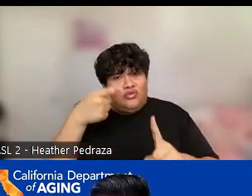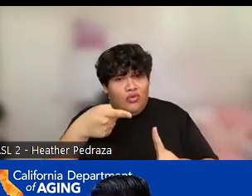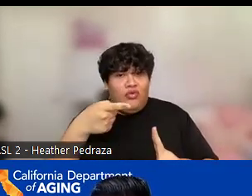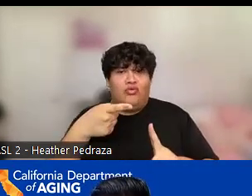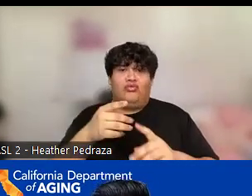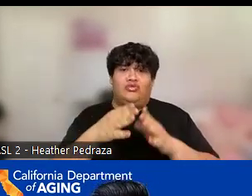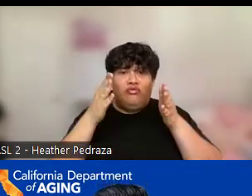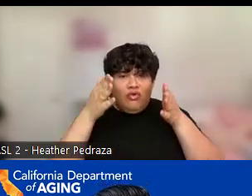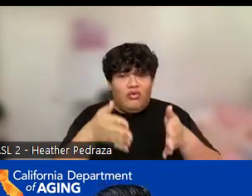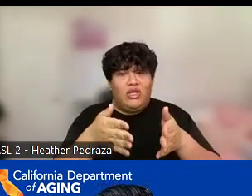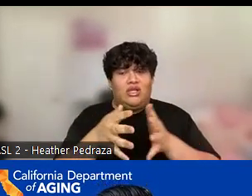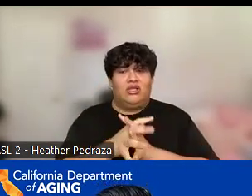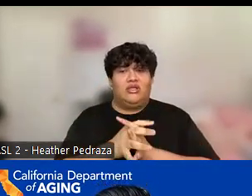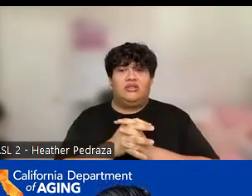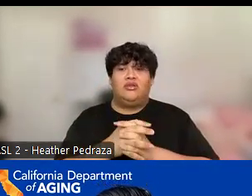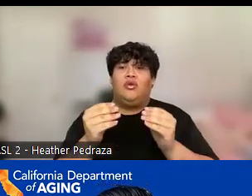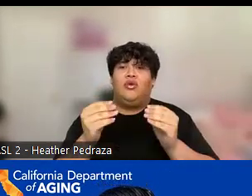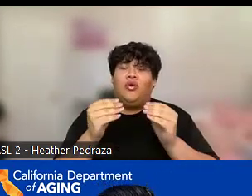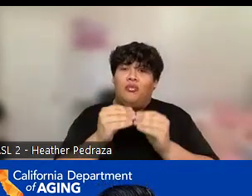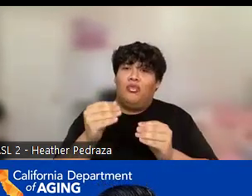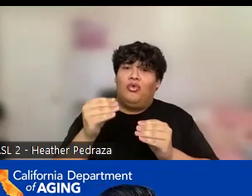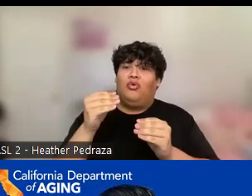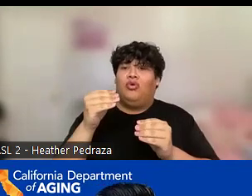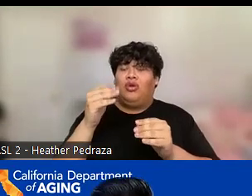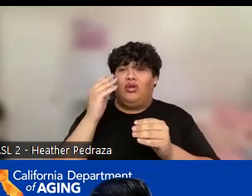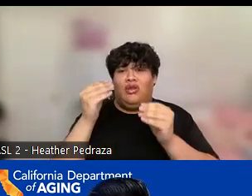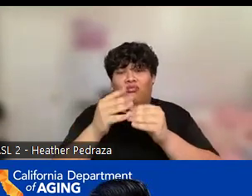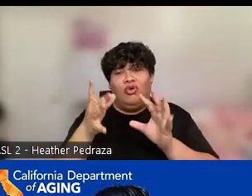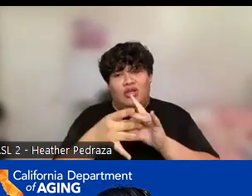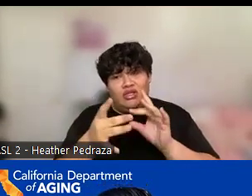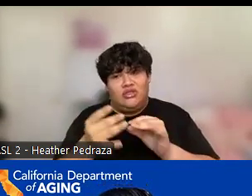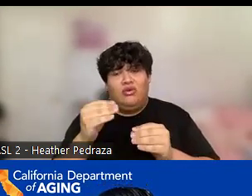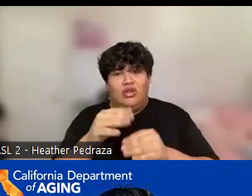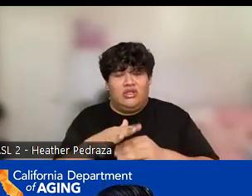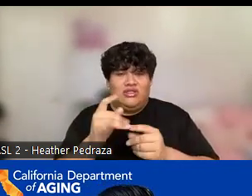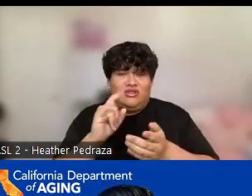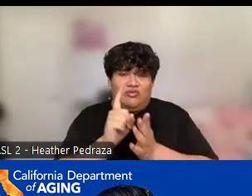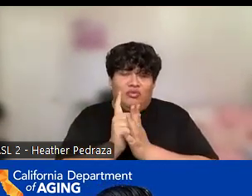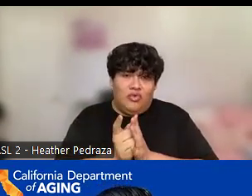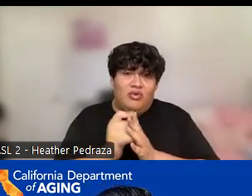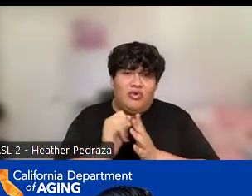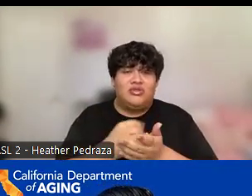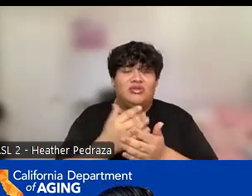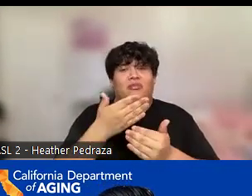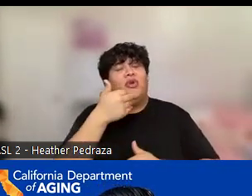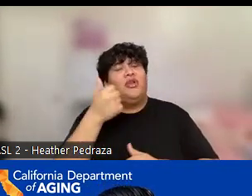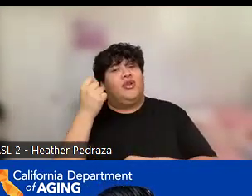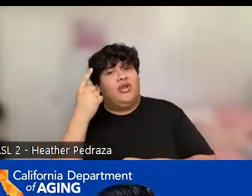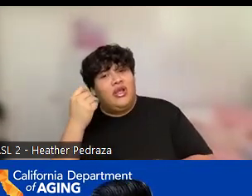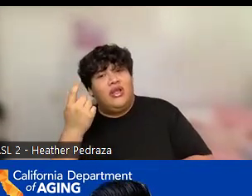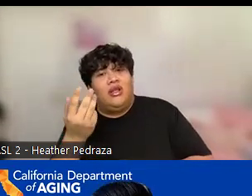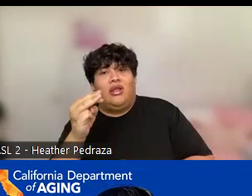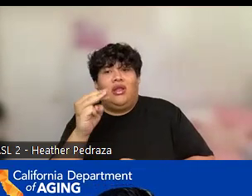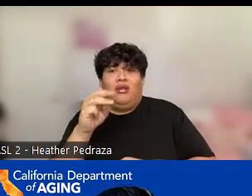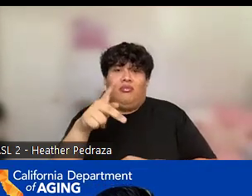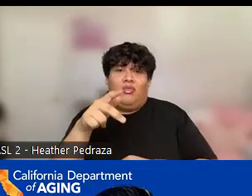and Miranda will provide more detail on this in just a moment. But essentially, we want to better understand the MPA